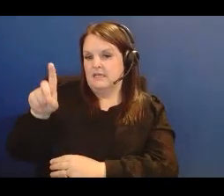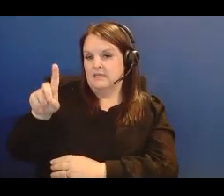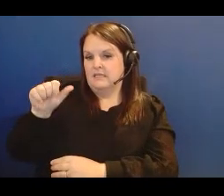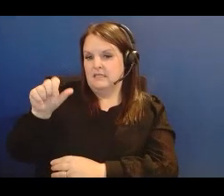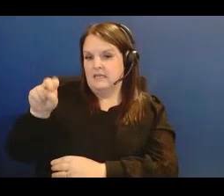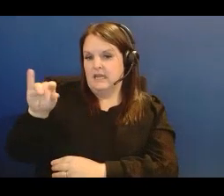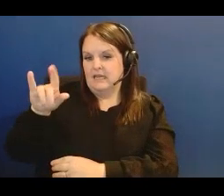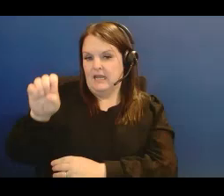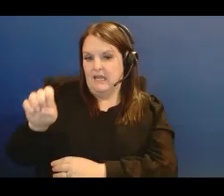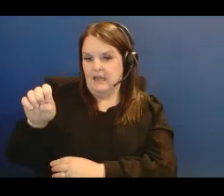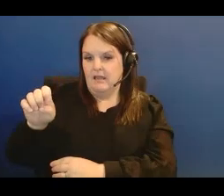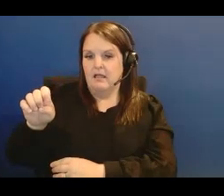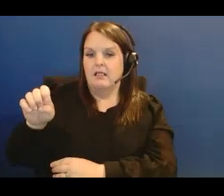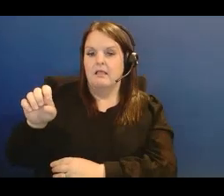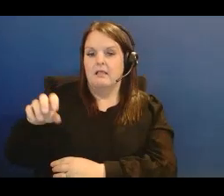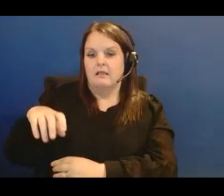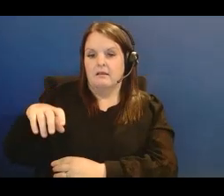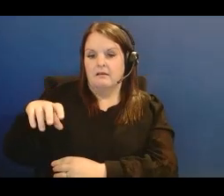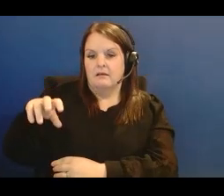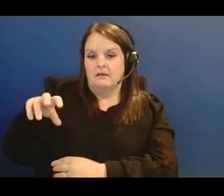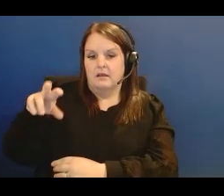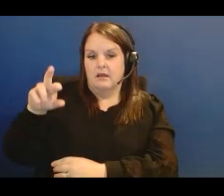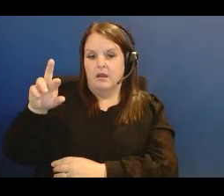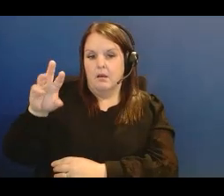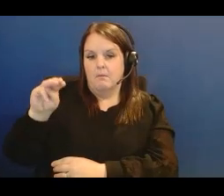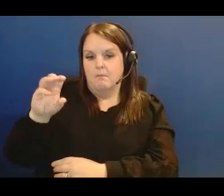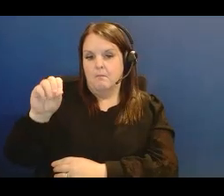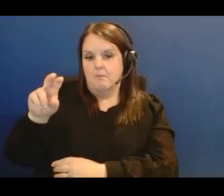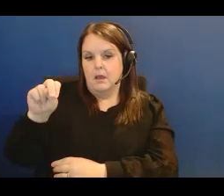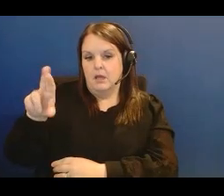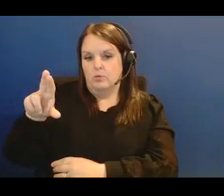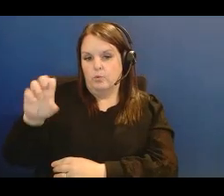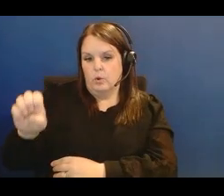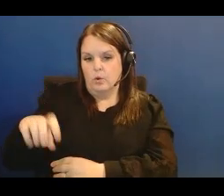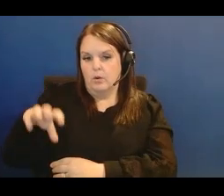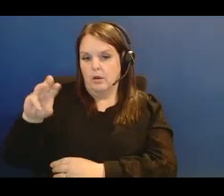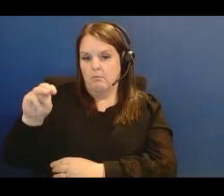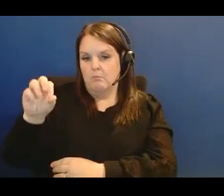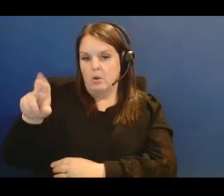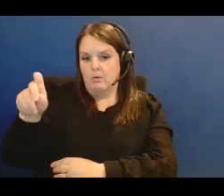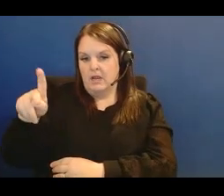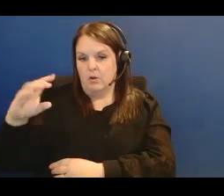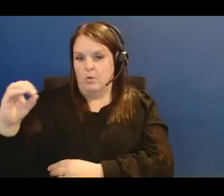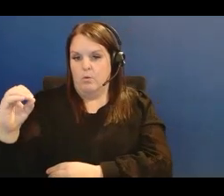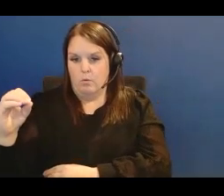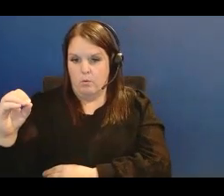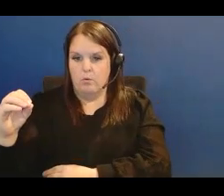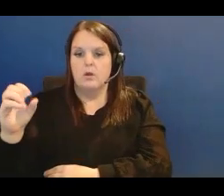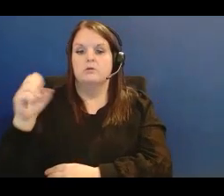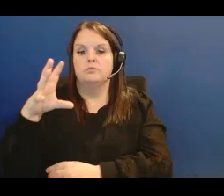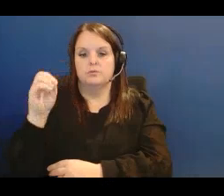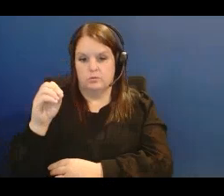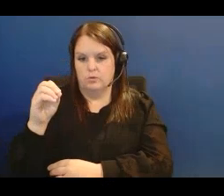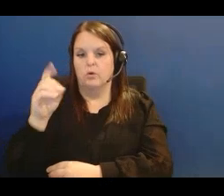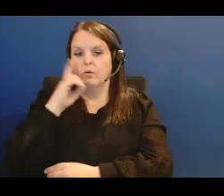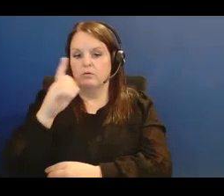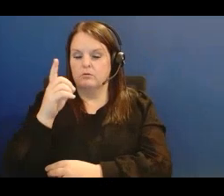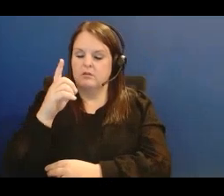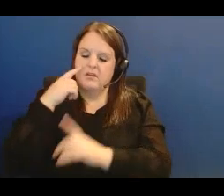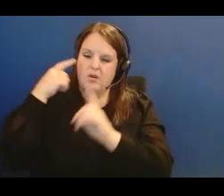not only highlight just fun and festive activities and community building, but to draw attention to public health